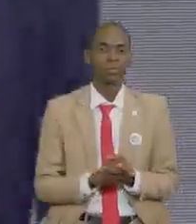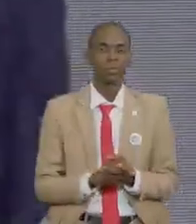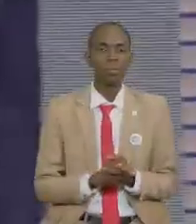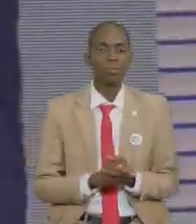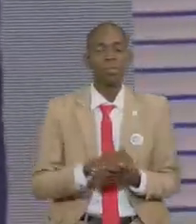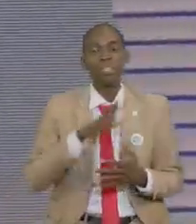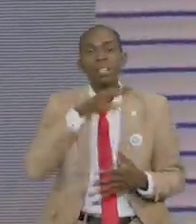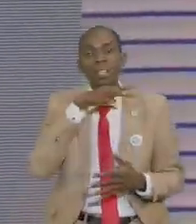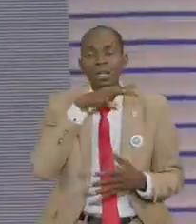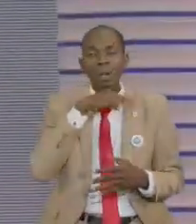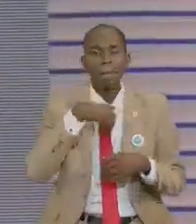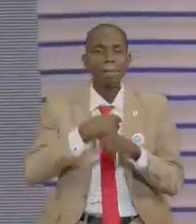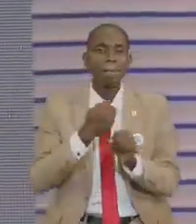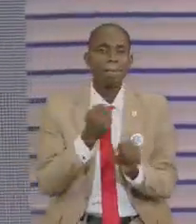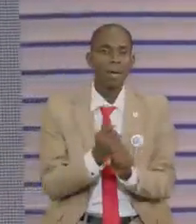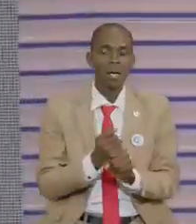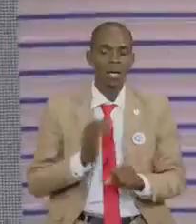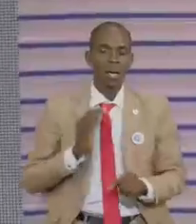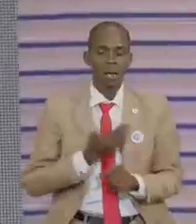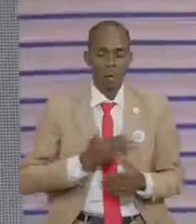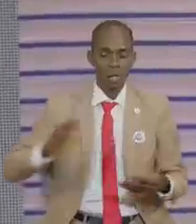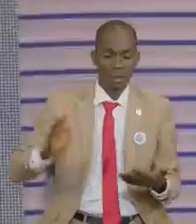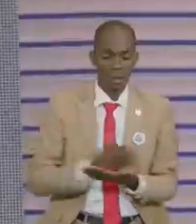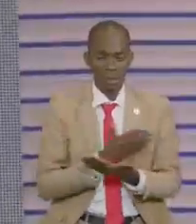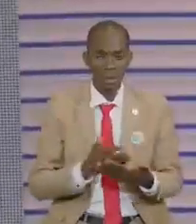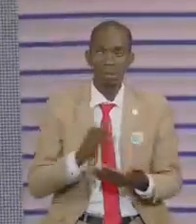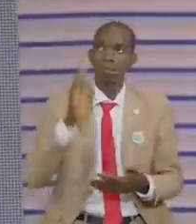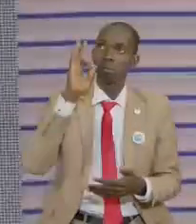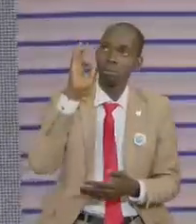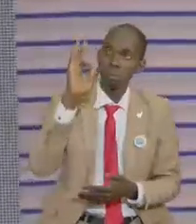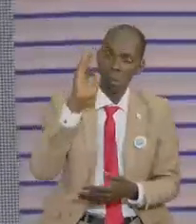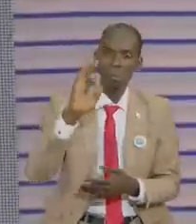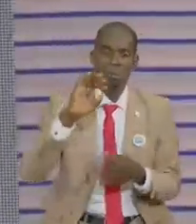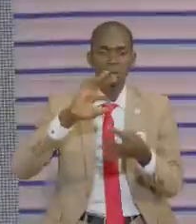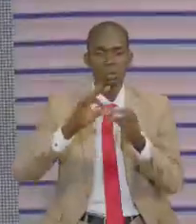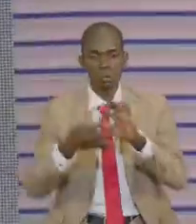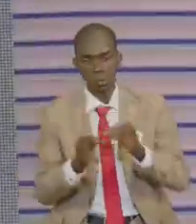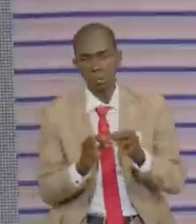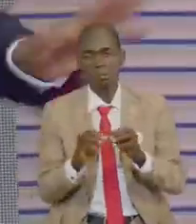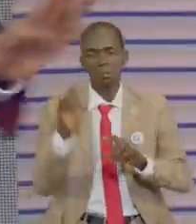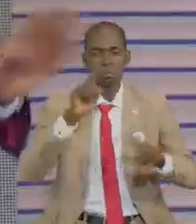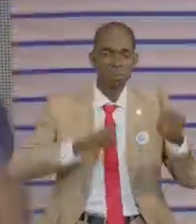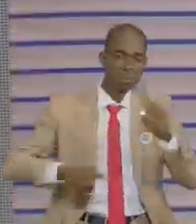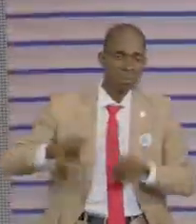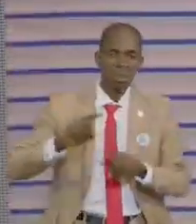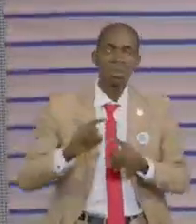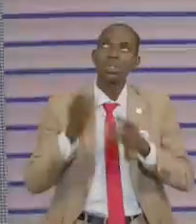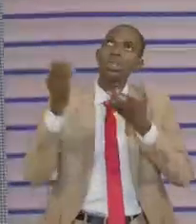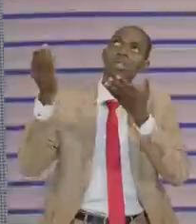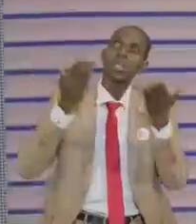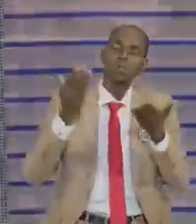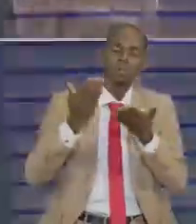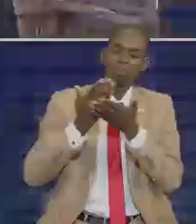Defilement makes our singing, our preaching, our ministry, our service rejected by the